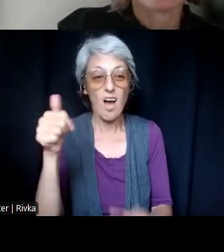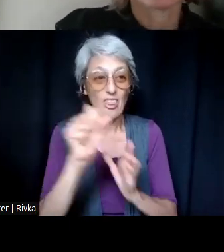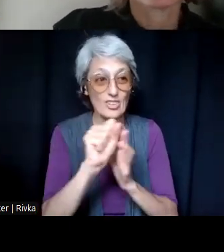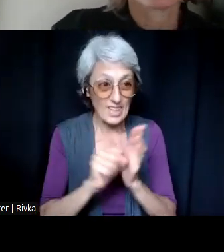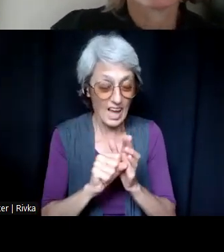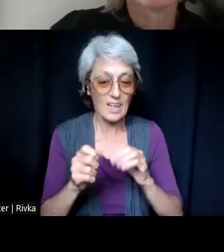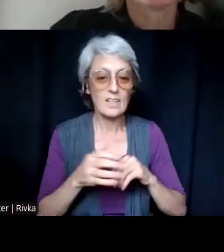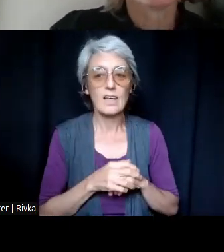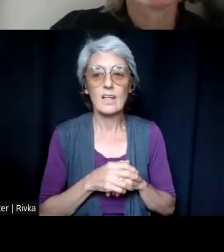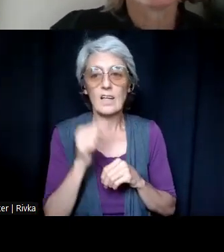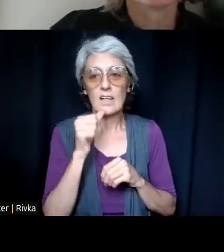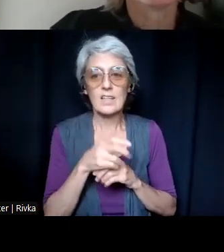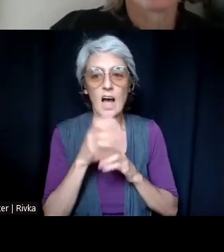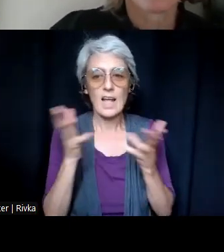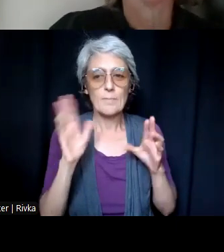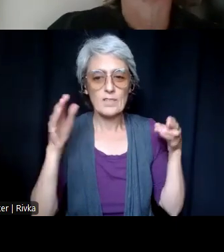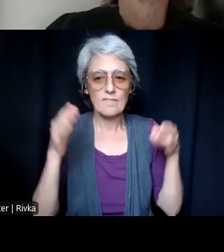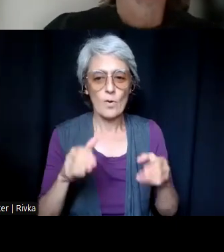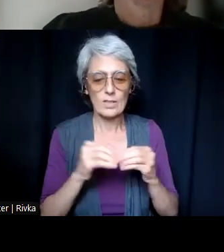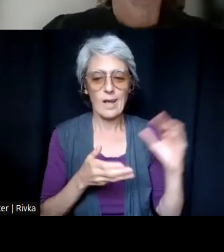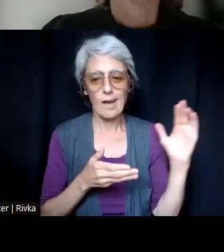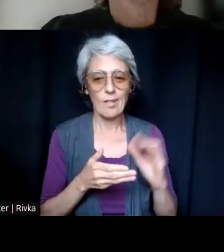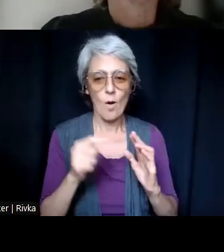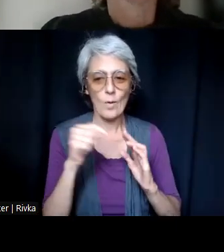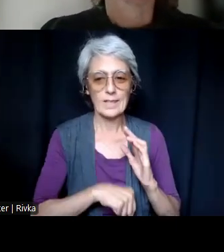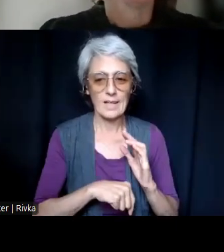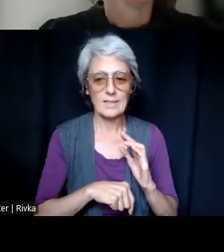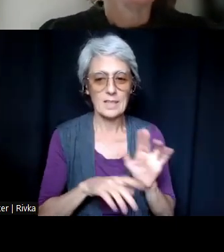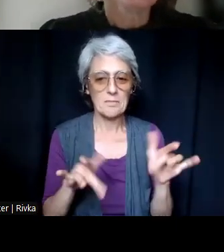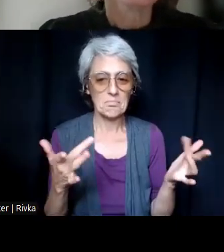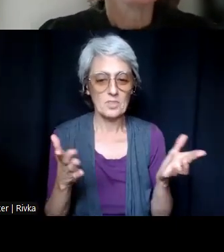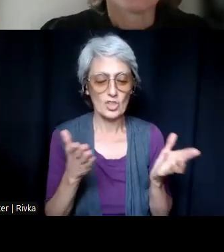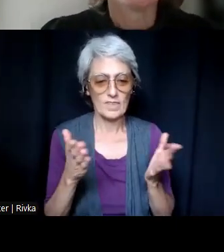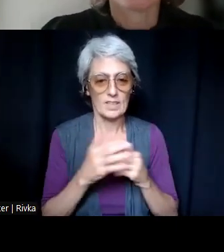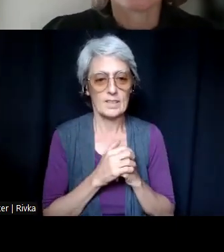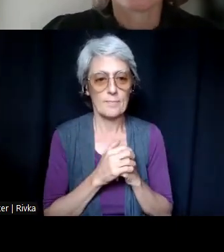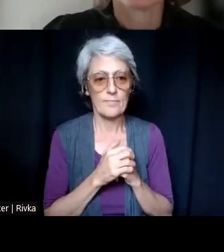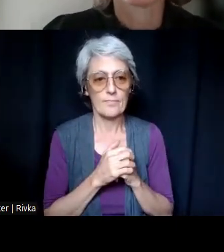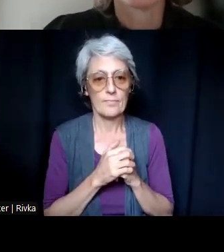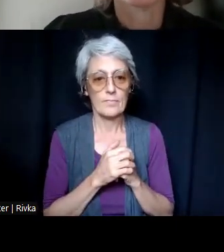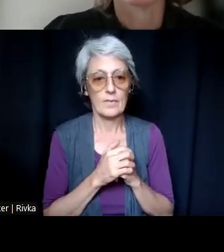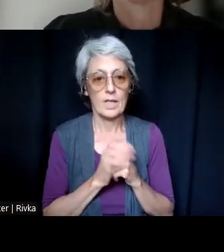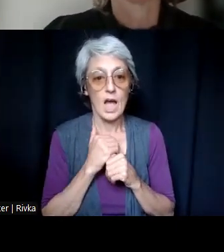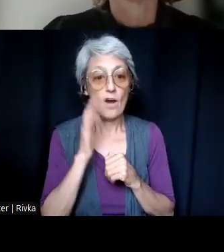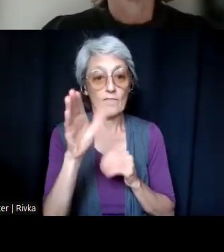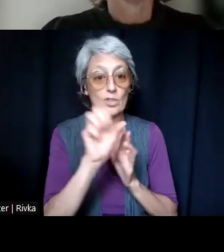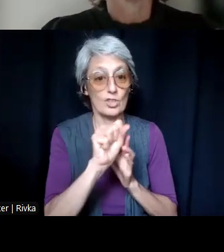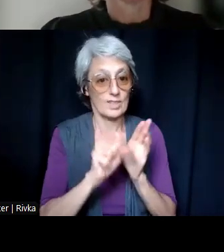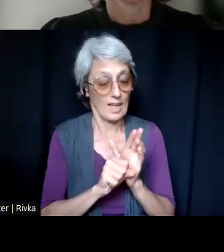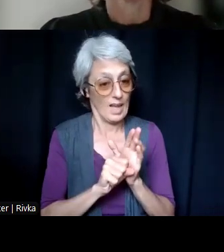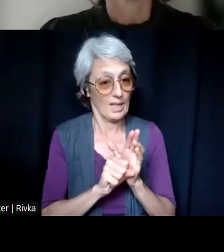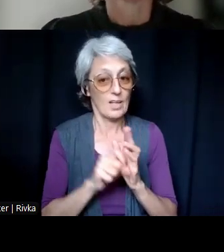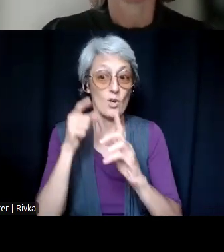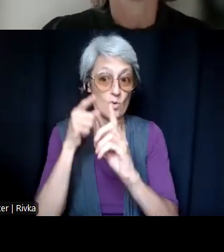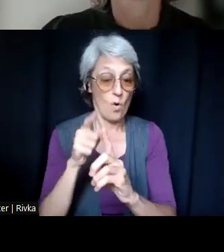the lower intensity services. And our future state and our goal with this program really